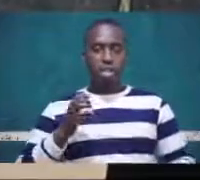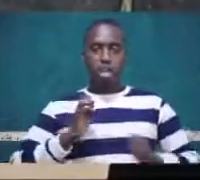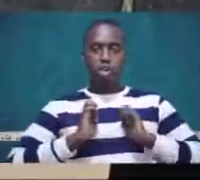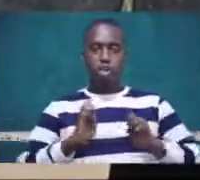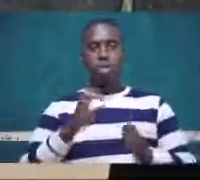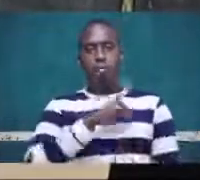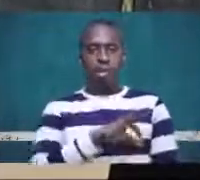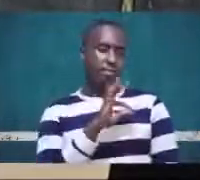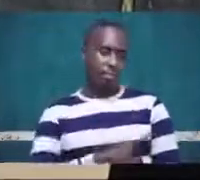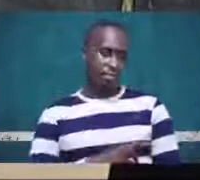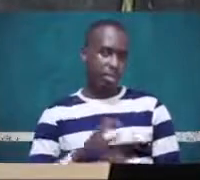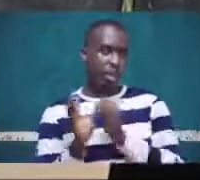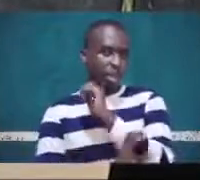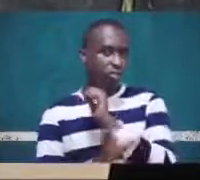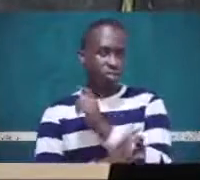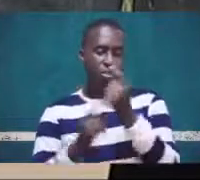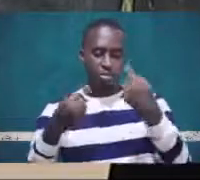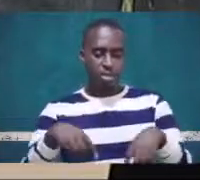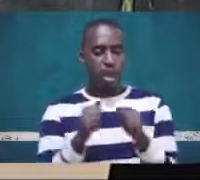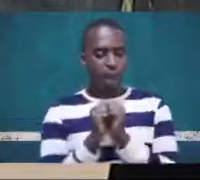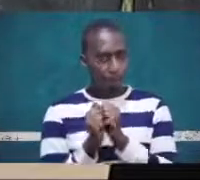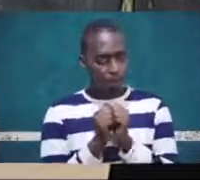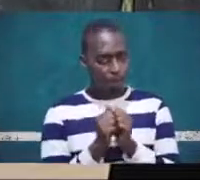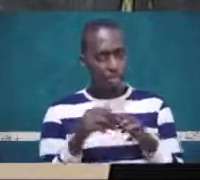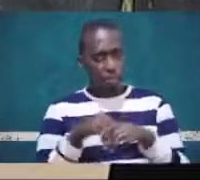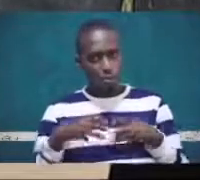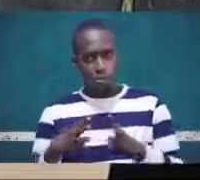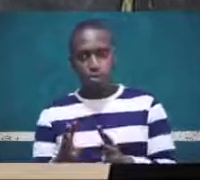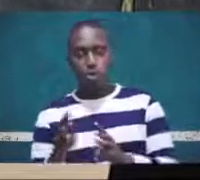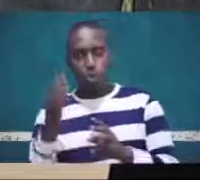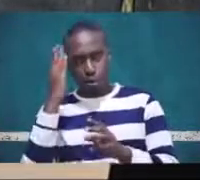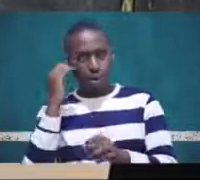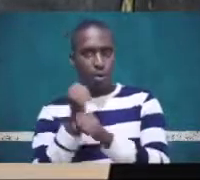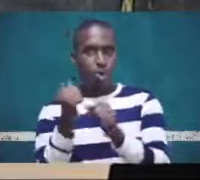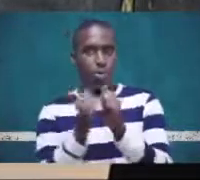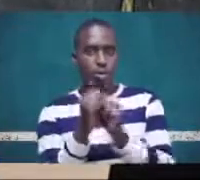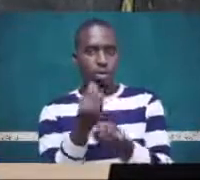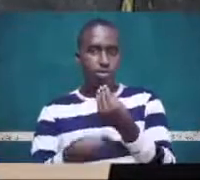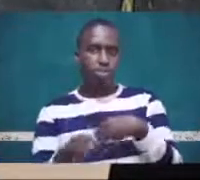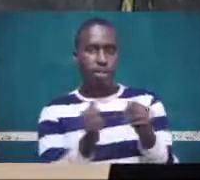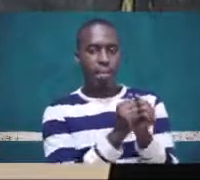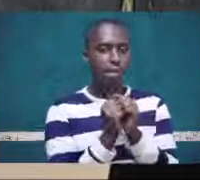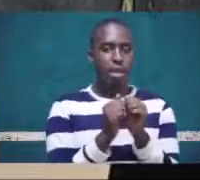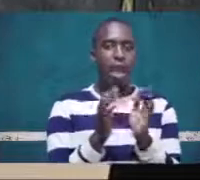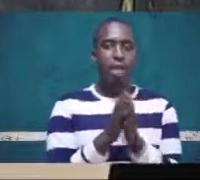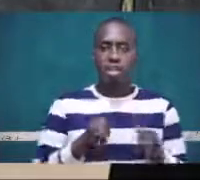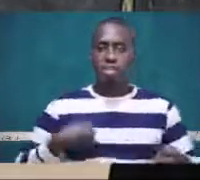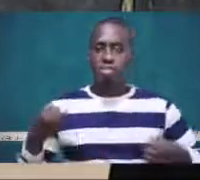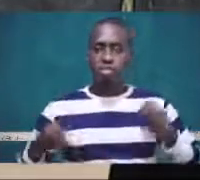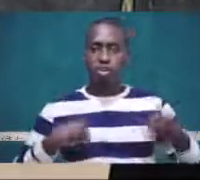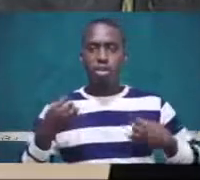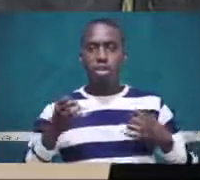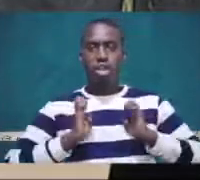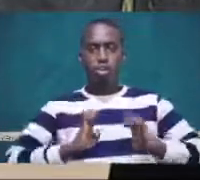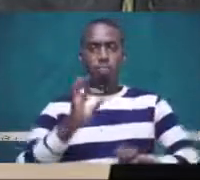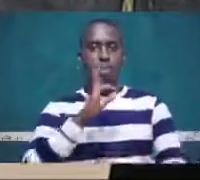benefits. Countries coming together in order to trade together, in order to enjoy economic